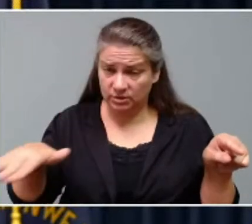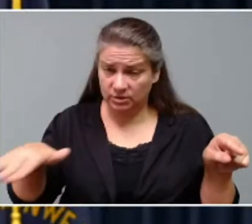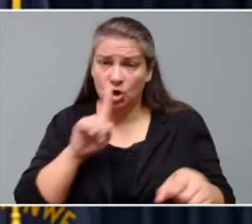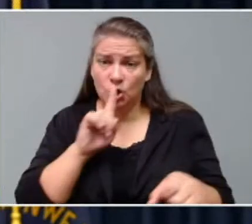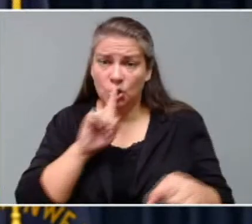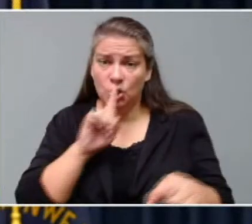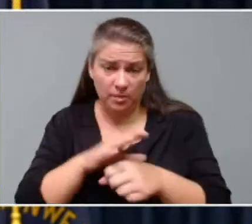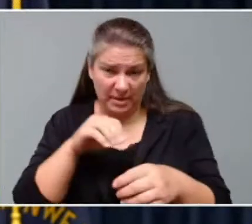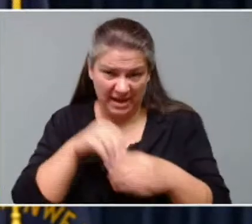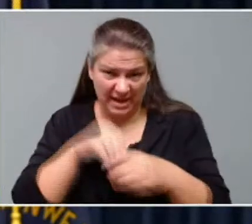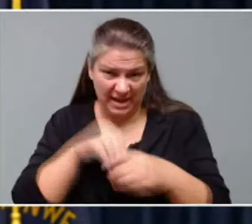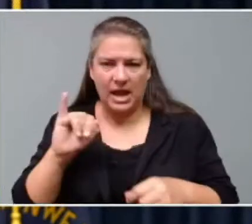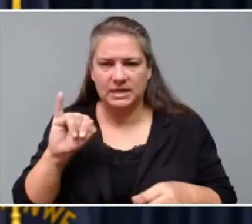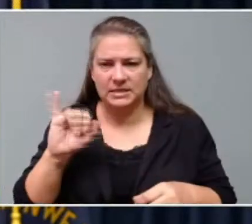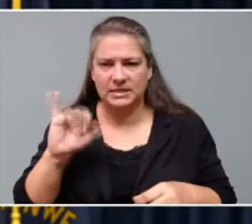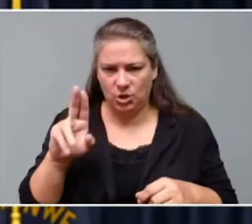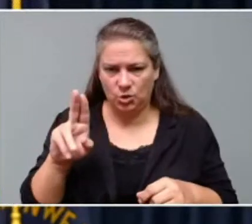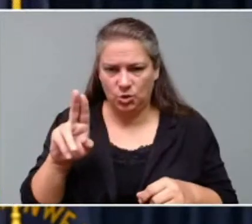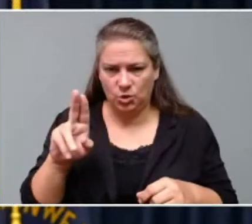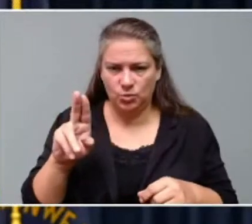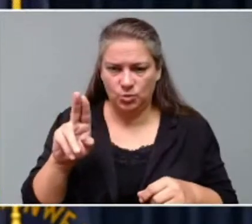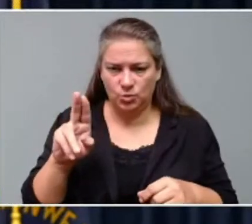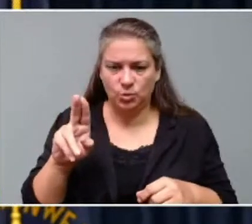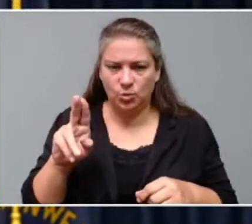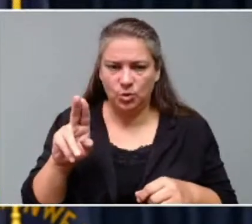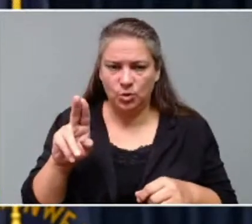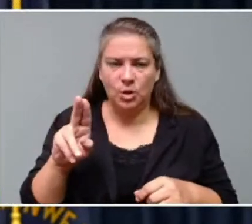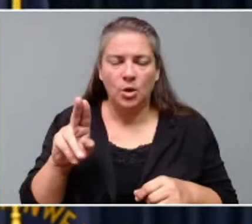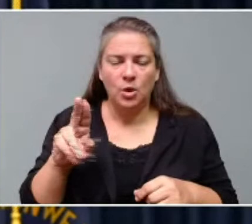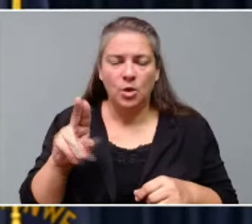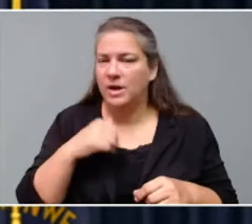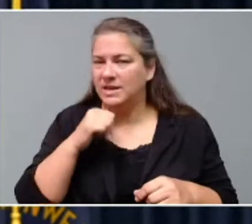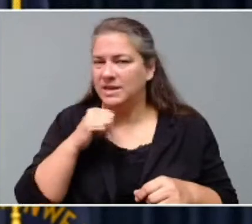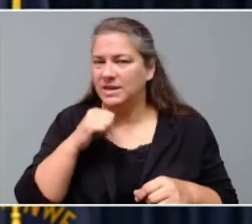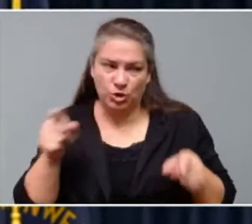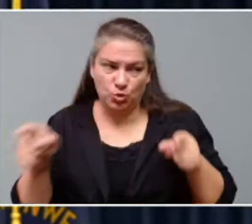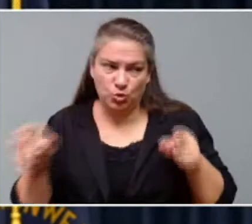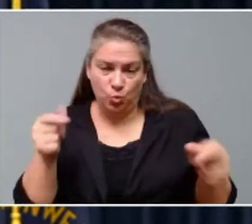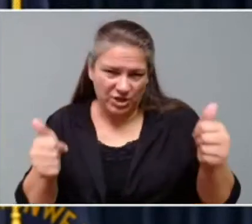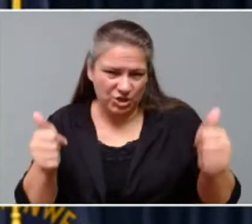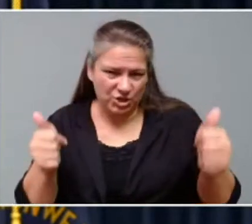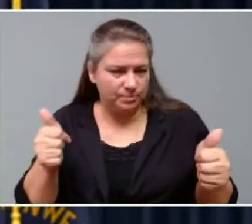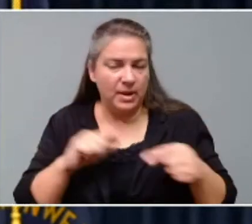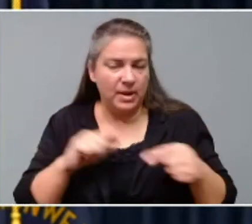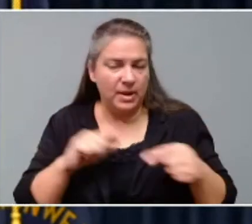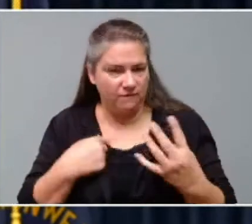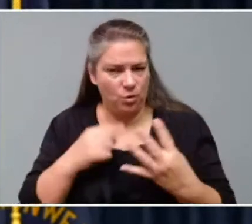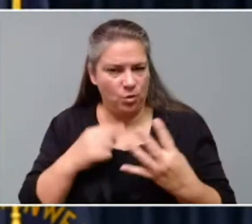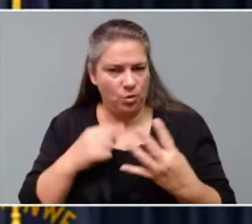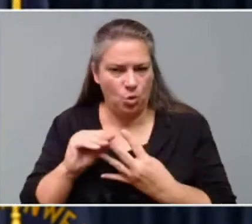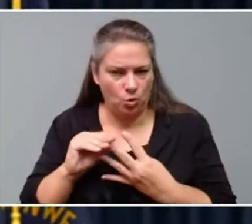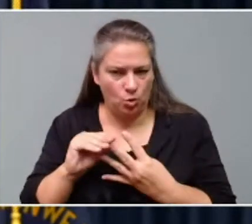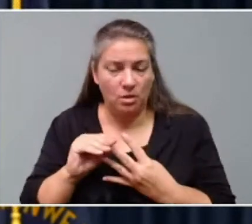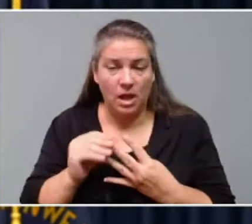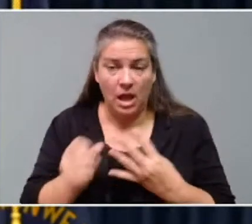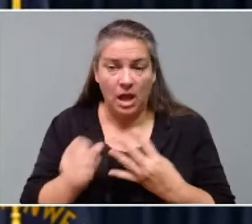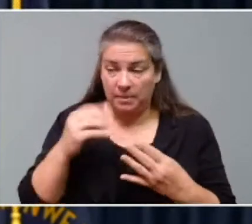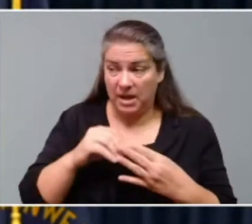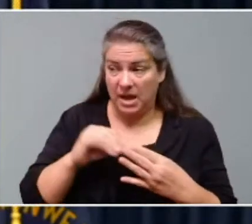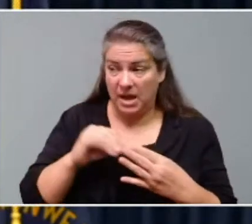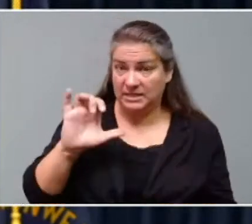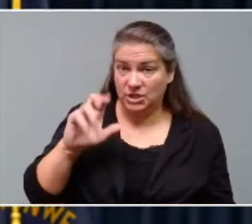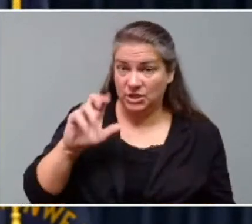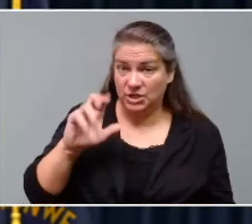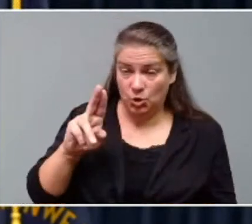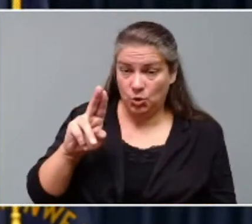ICU. That means they're in one of those 2, though. What we don't have a count of is how many children are in an ICU at a hospital that's not pediatric,